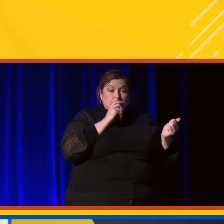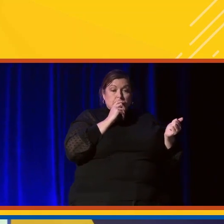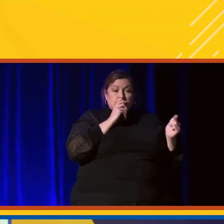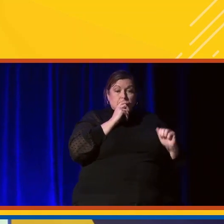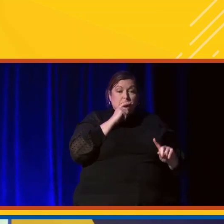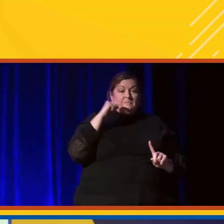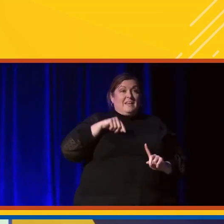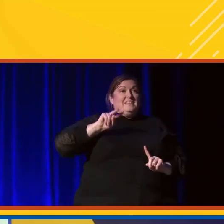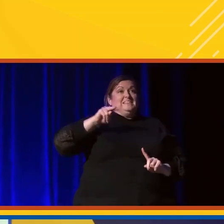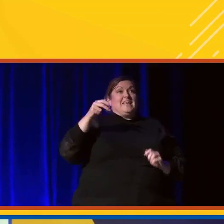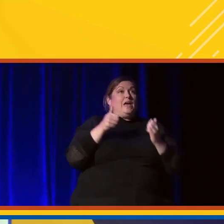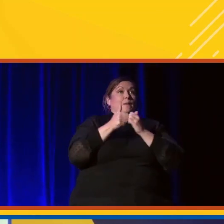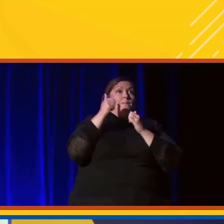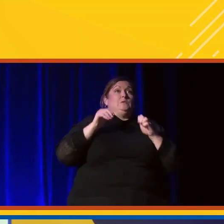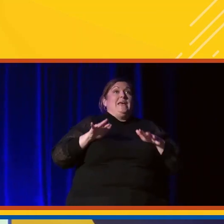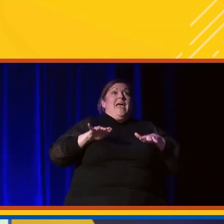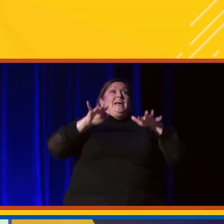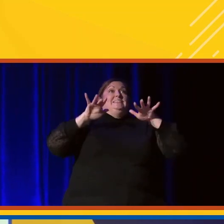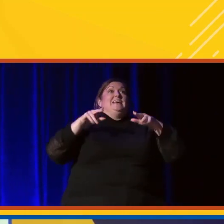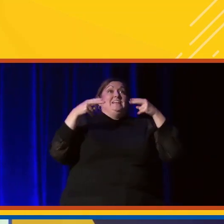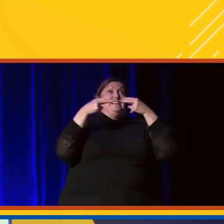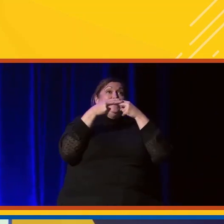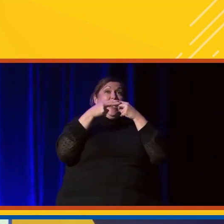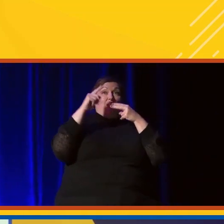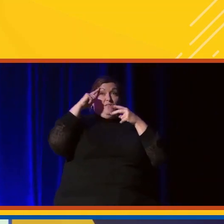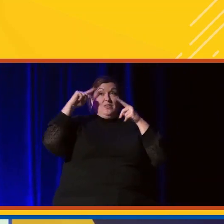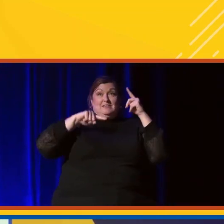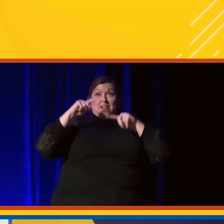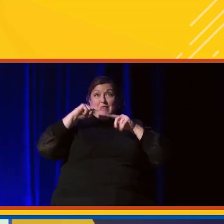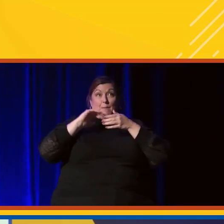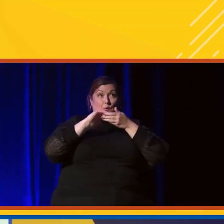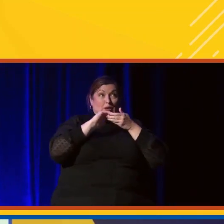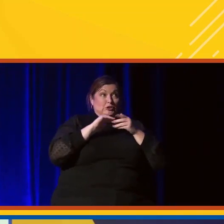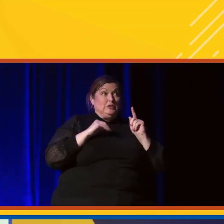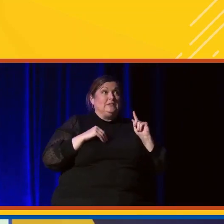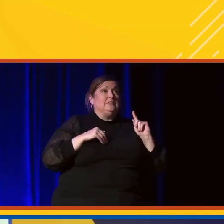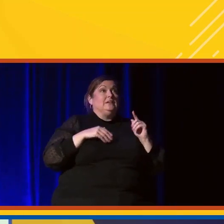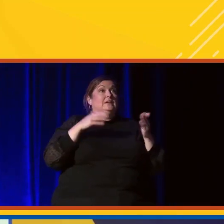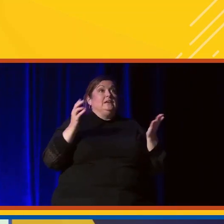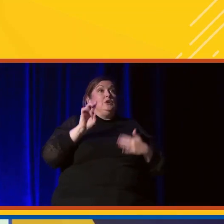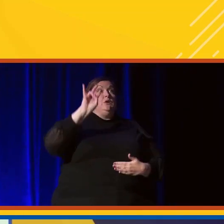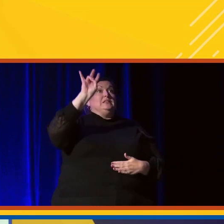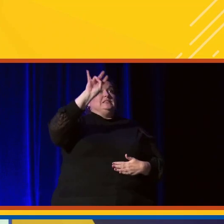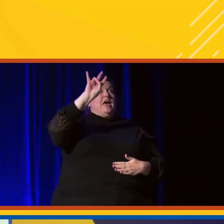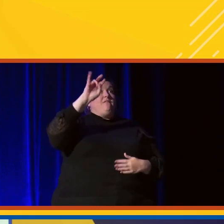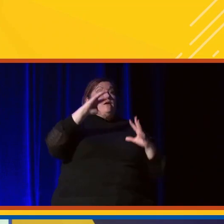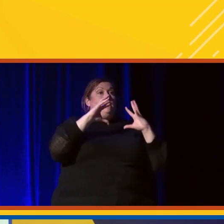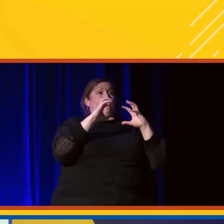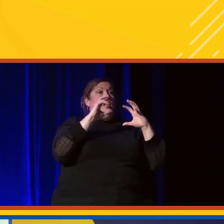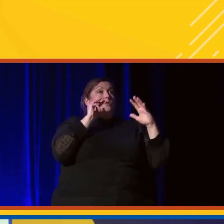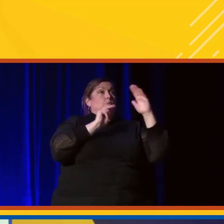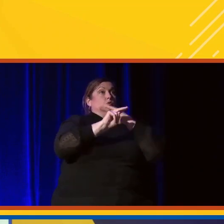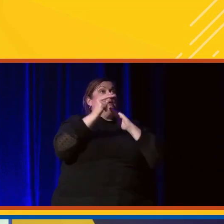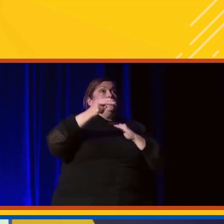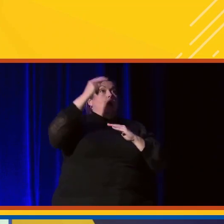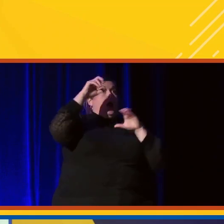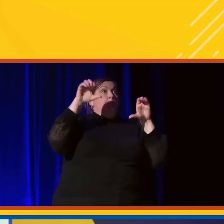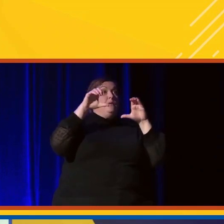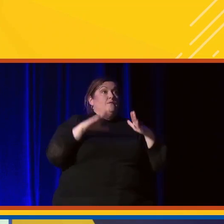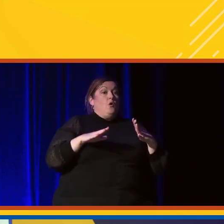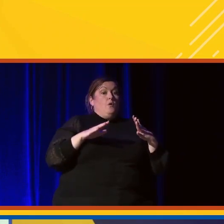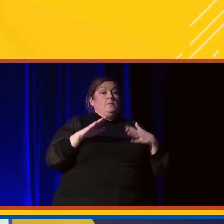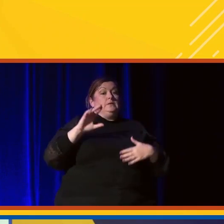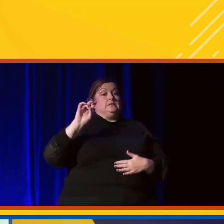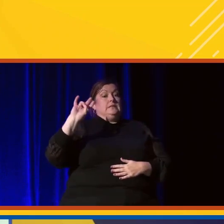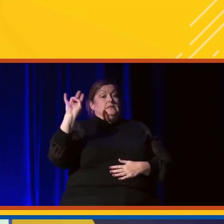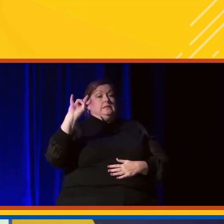This is the second most anxiety-inducing slide of the collaboration. Here are the 7 molecules that were predicted as the high performers. Here are the